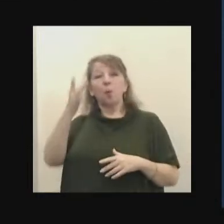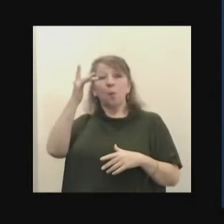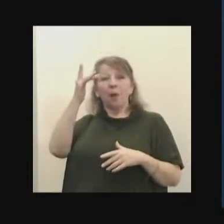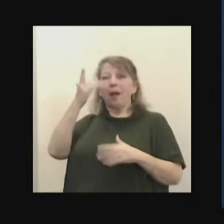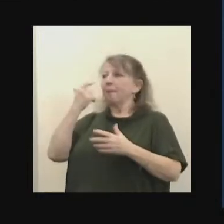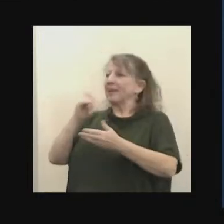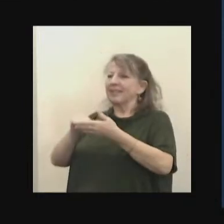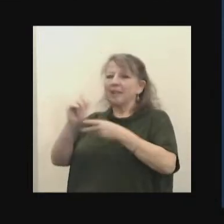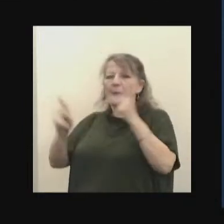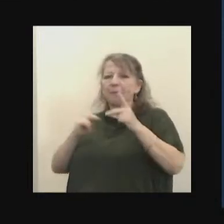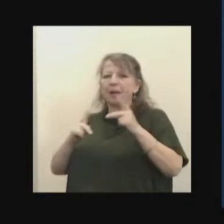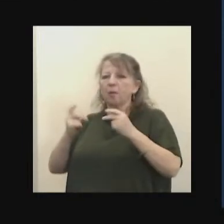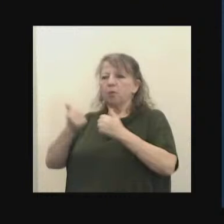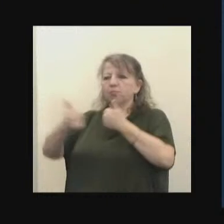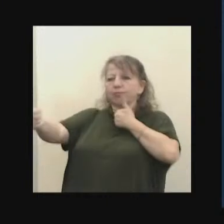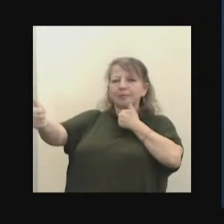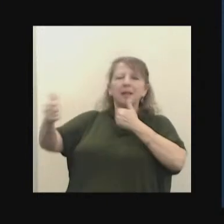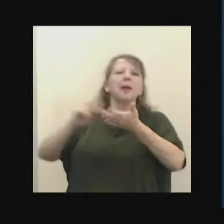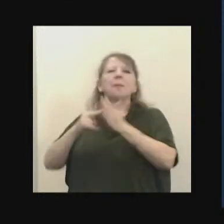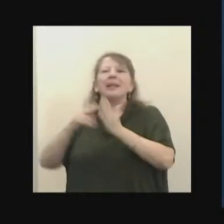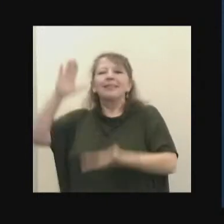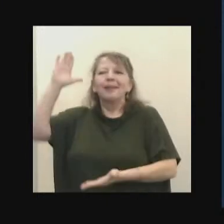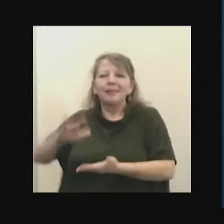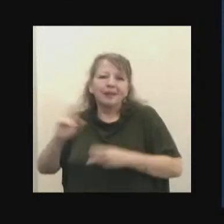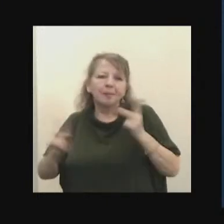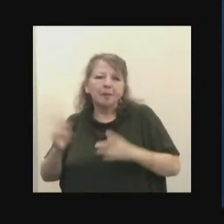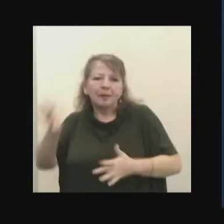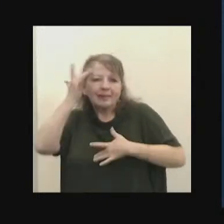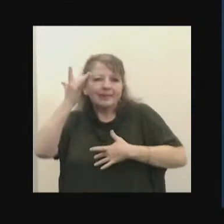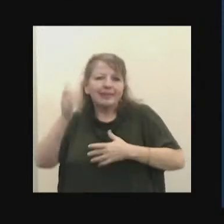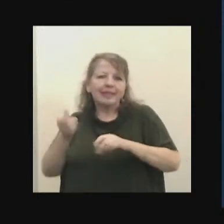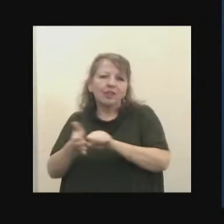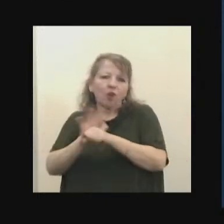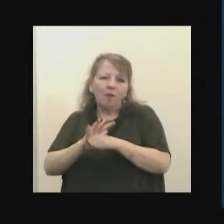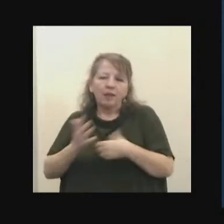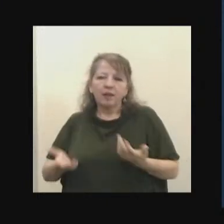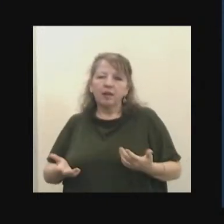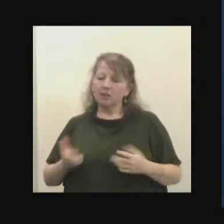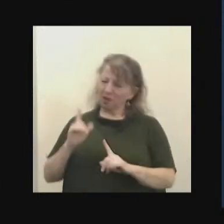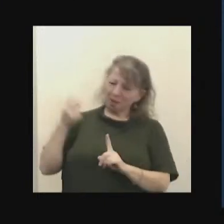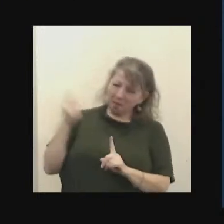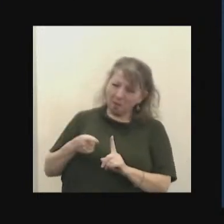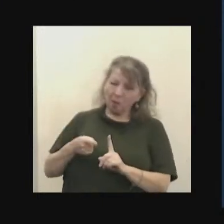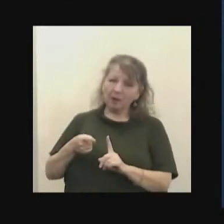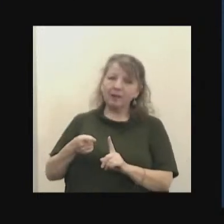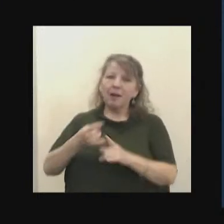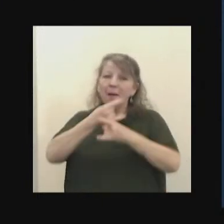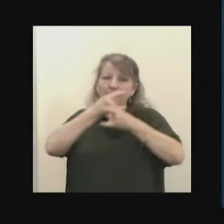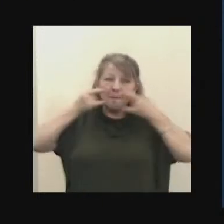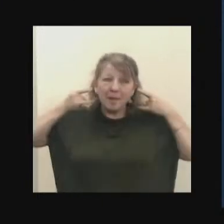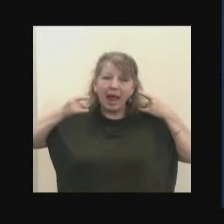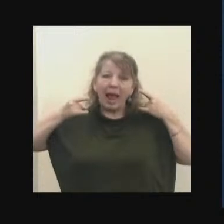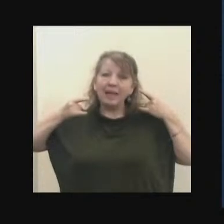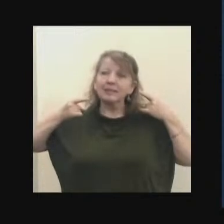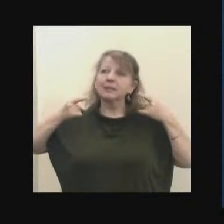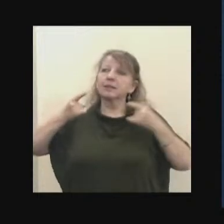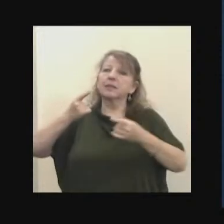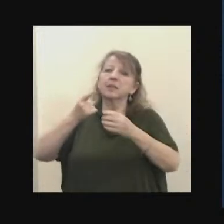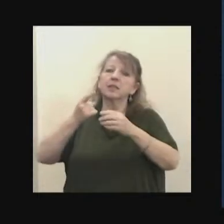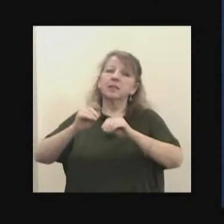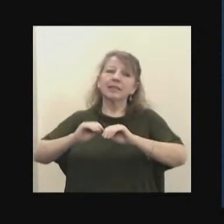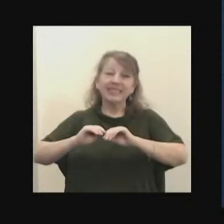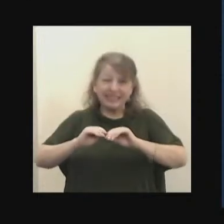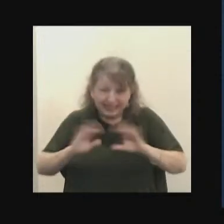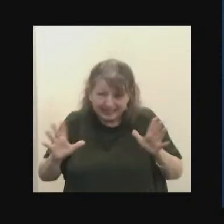in the number of new COVID-19 cases. So the bottom line is masking is powerful. Masking prevents